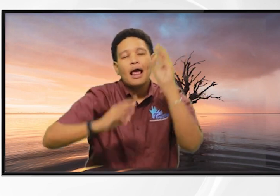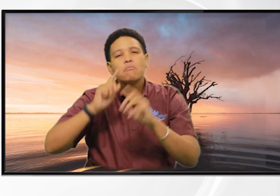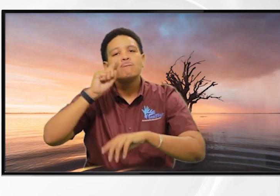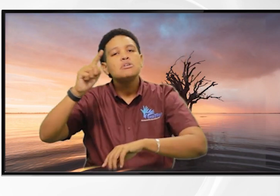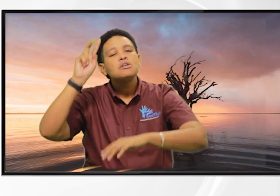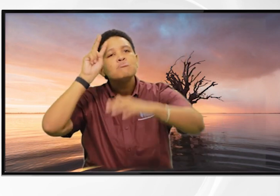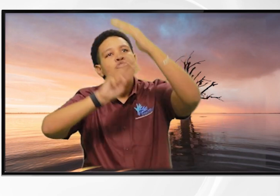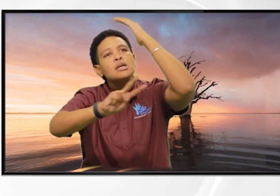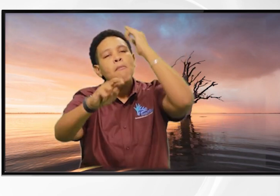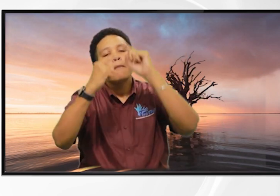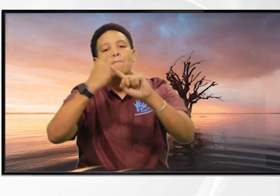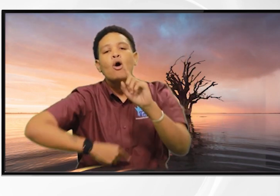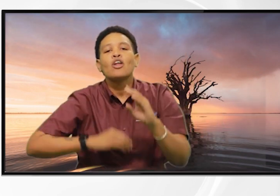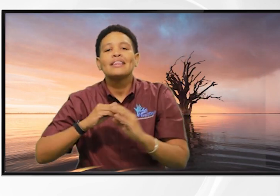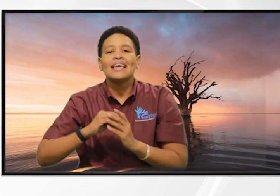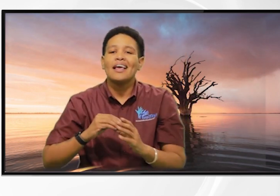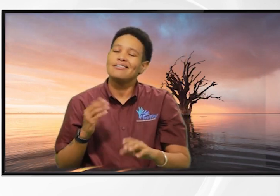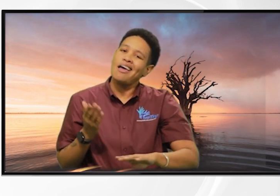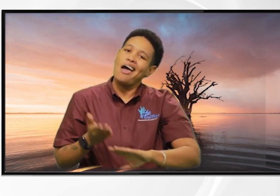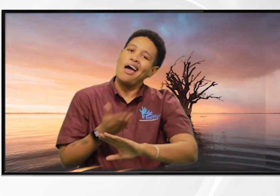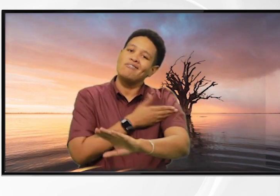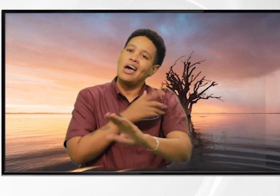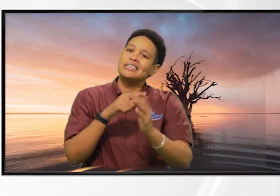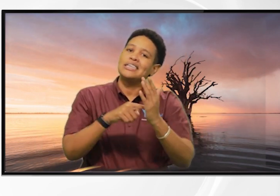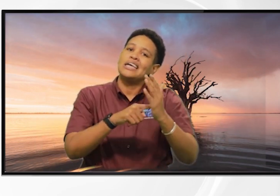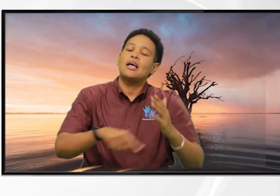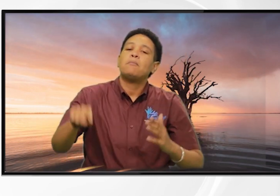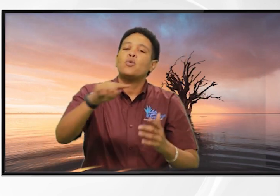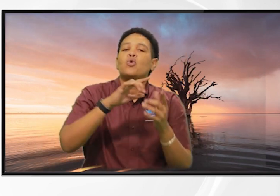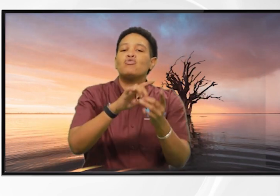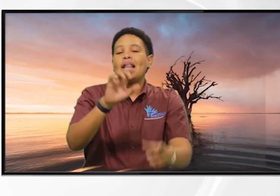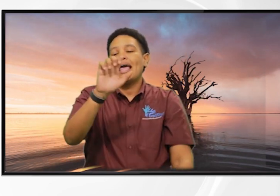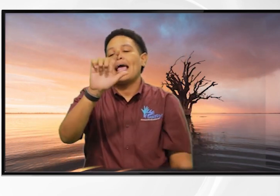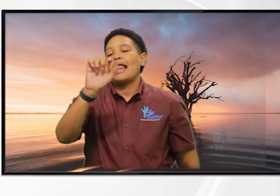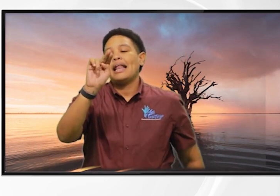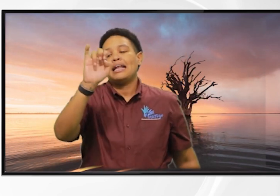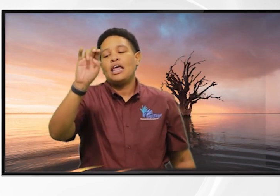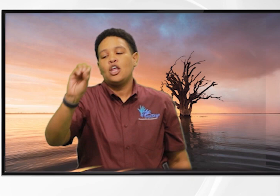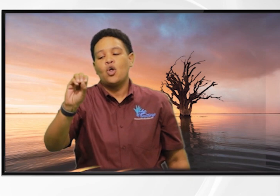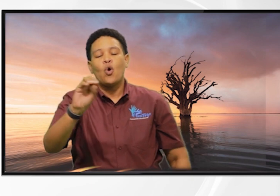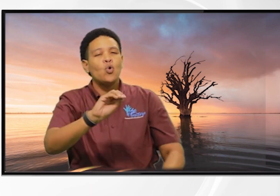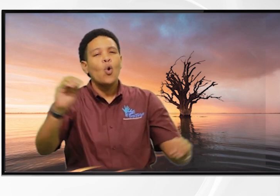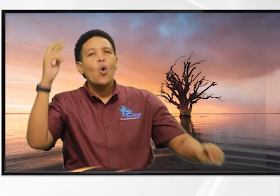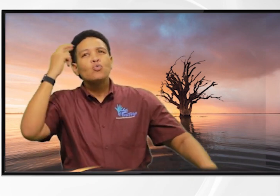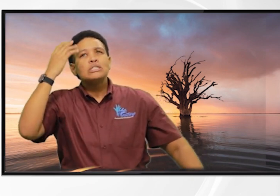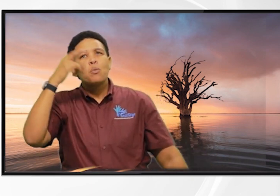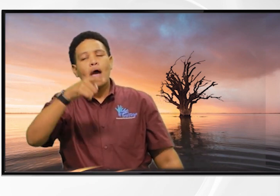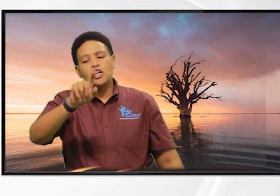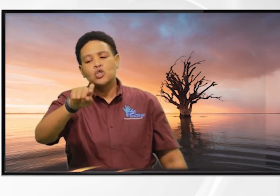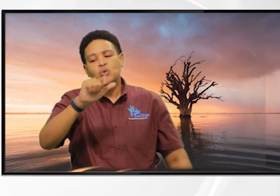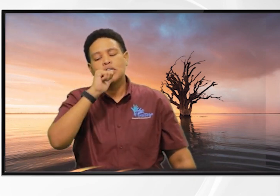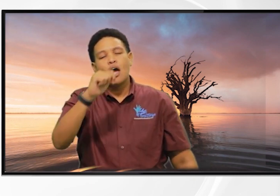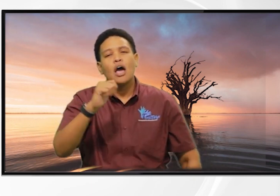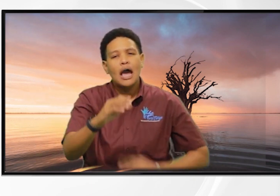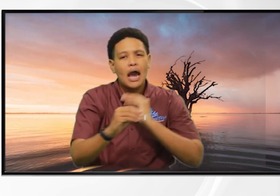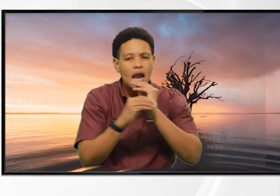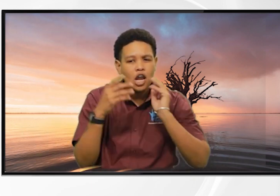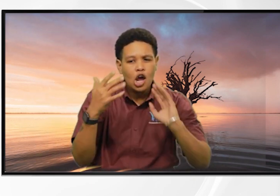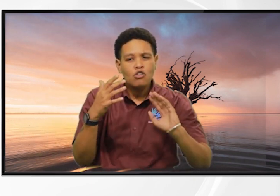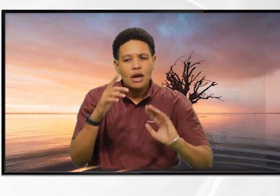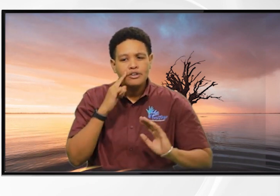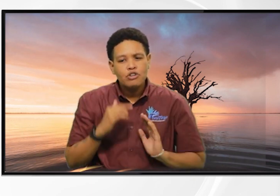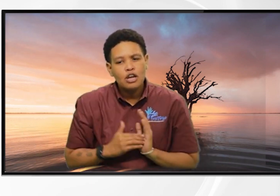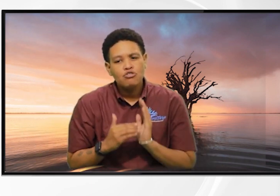advance, example, those due to El Niño. And there is no reason why they should not already be